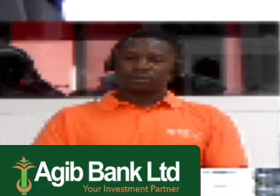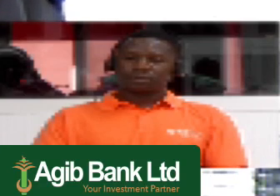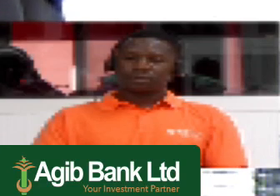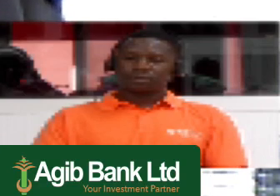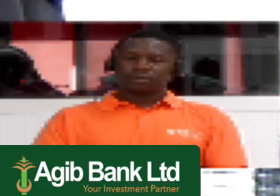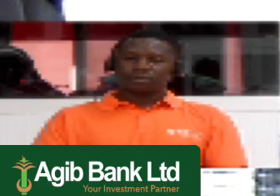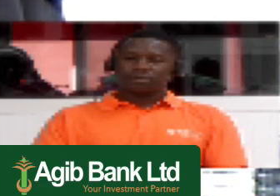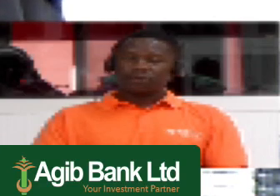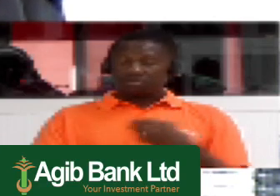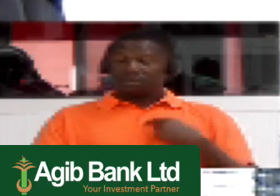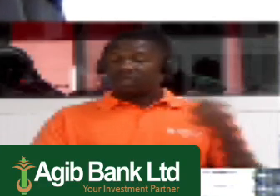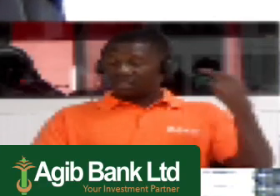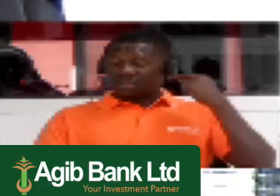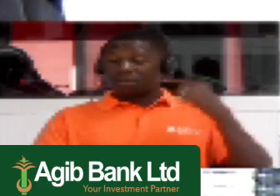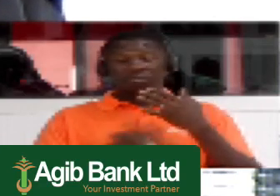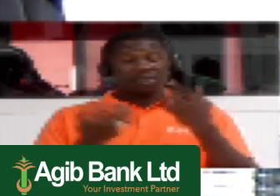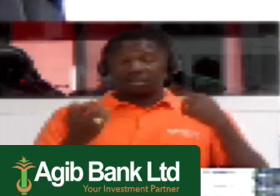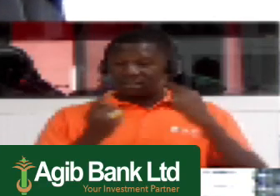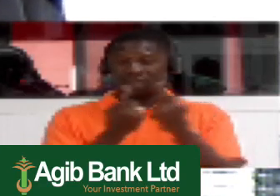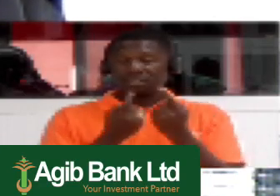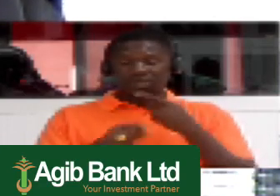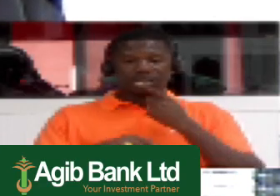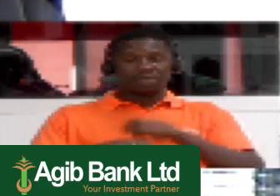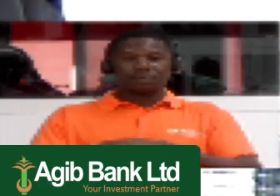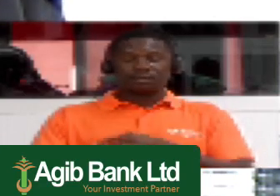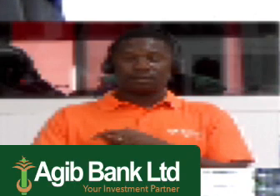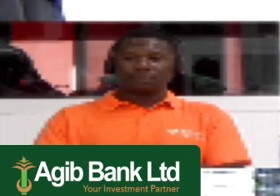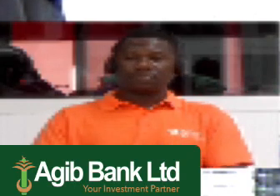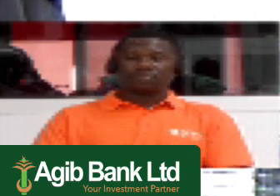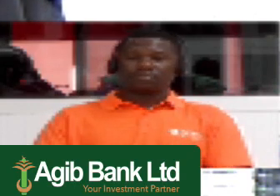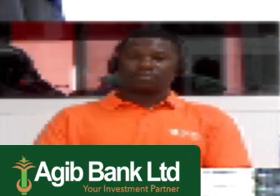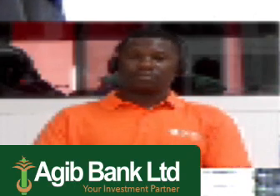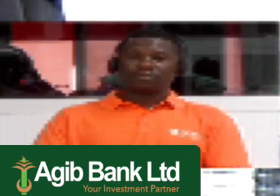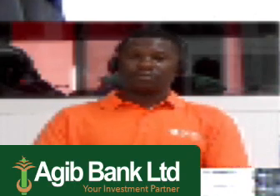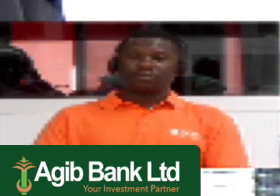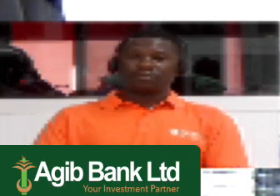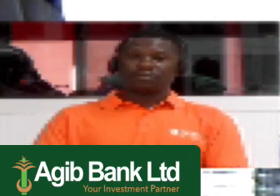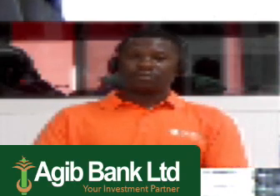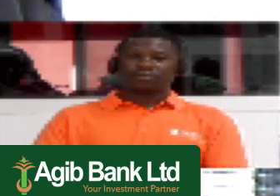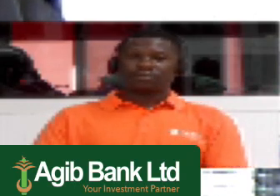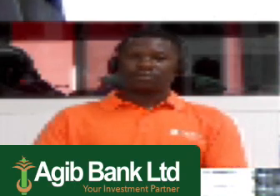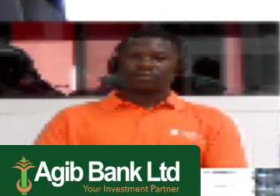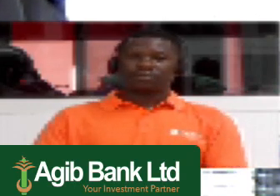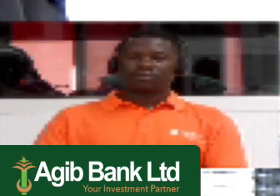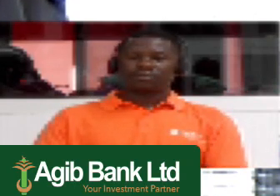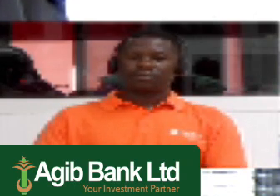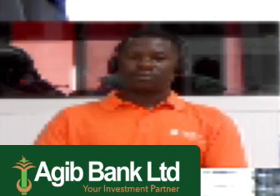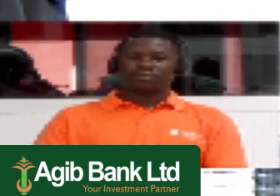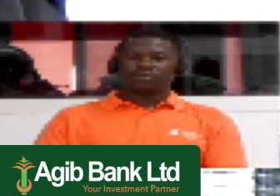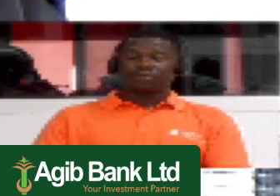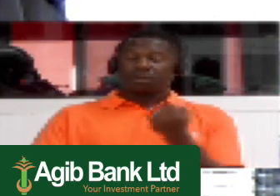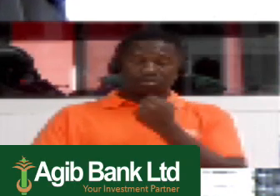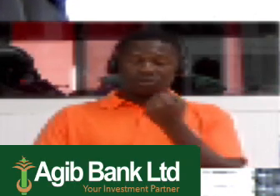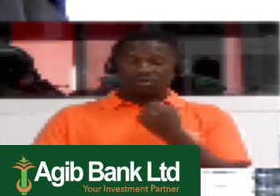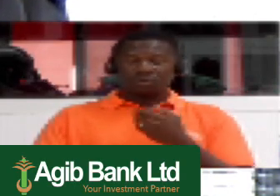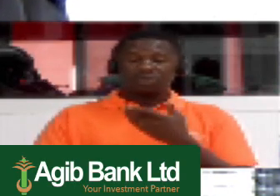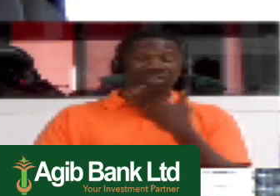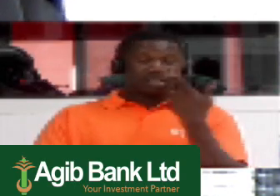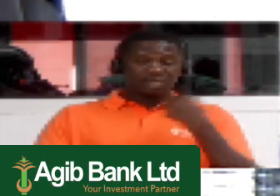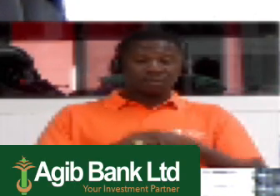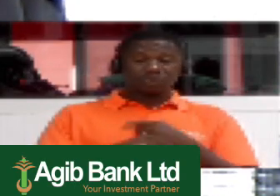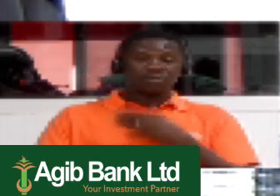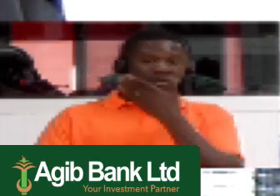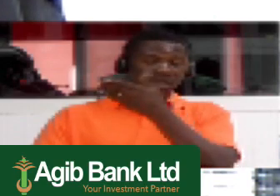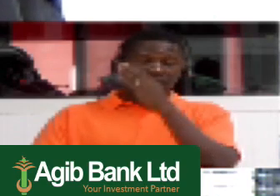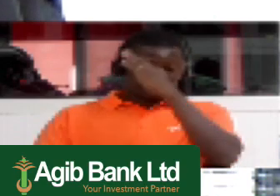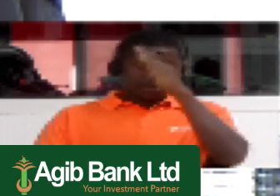otaimo. I hear many things at a time. Arun nene menum birikama. Because I was once